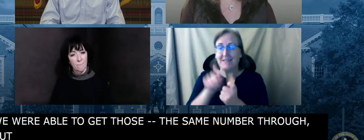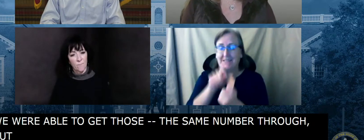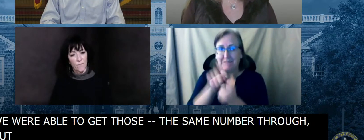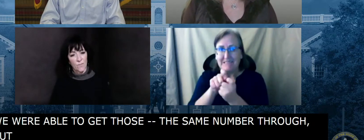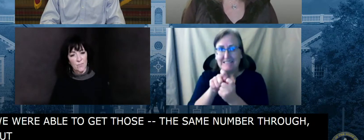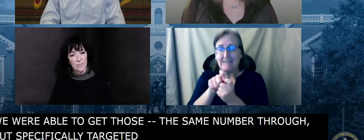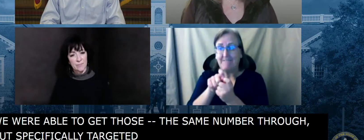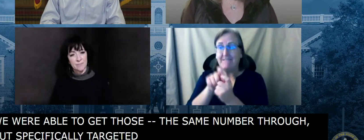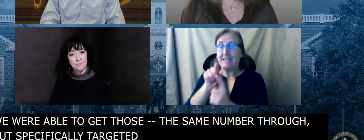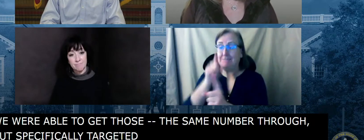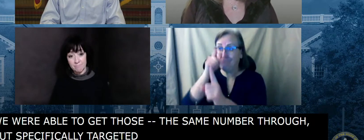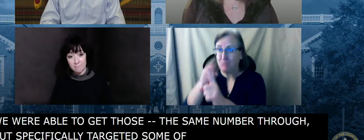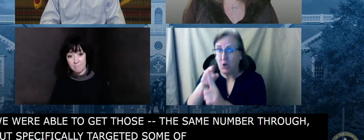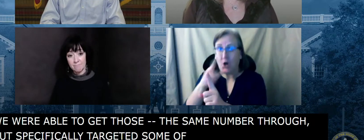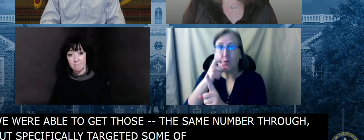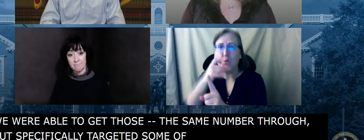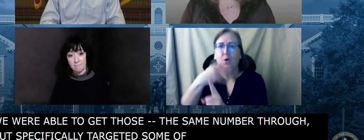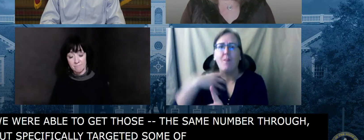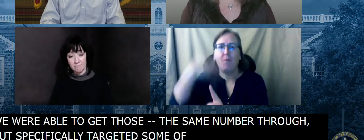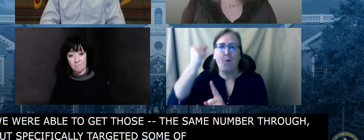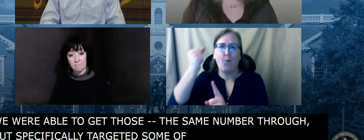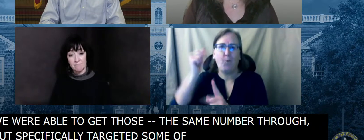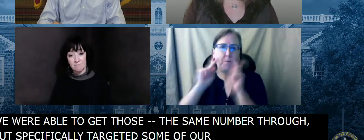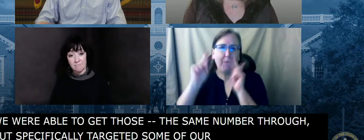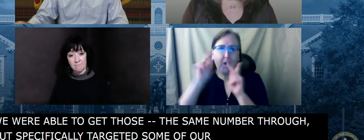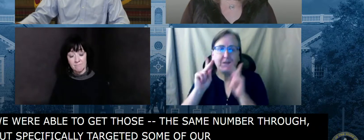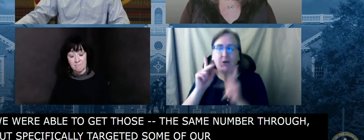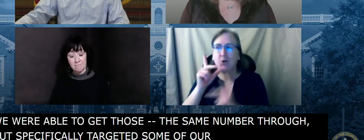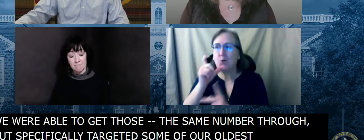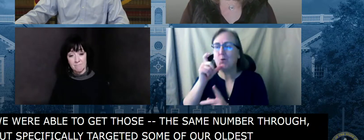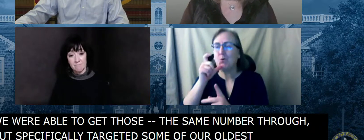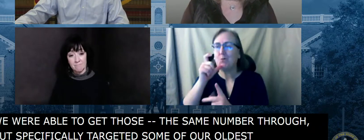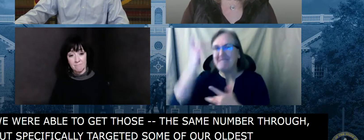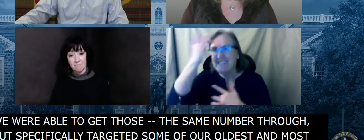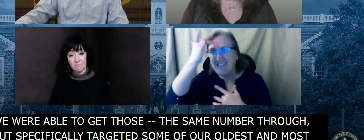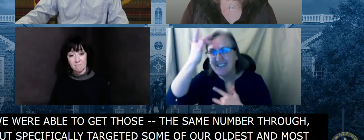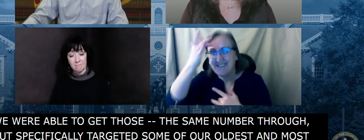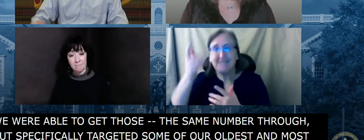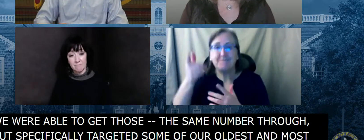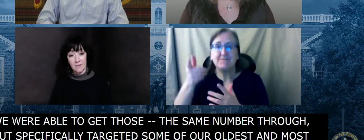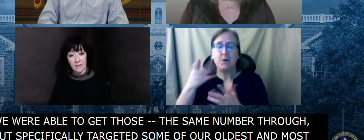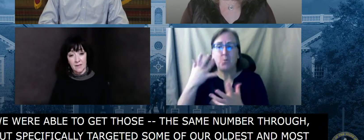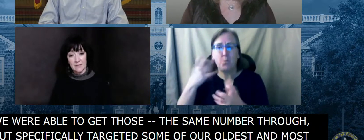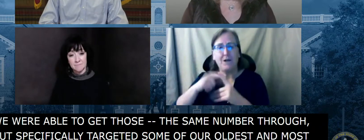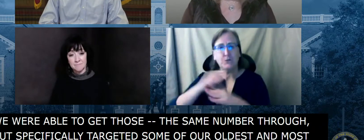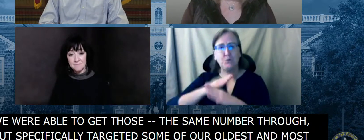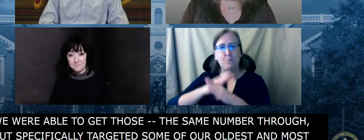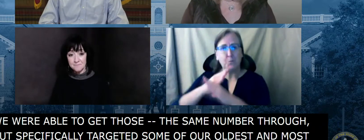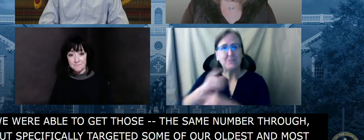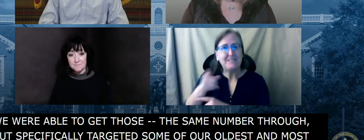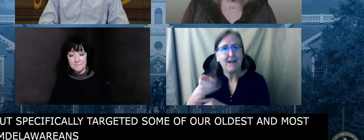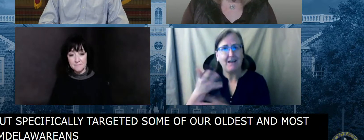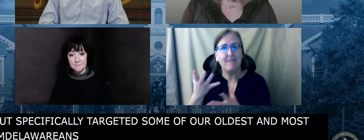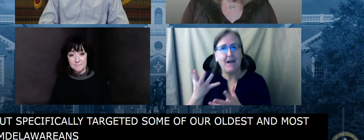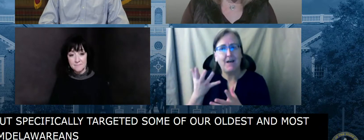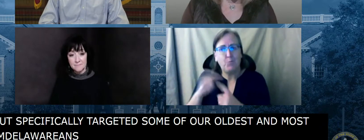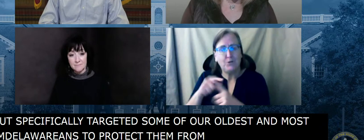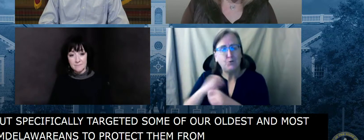oldest and most ill Delawareans to protect them for this event,